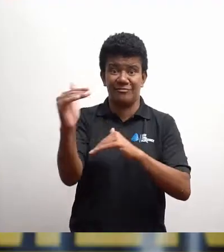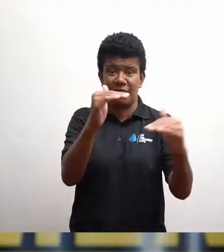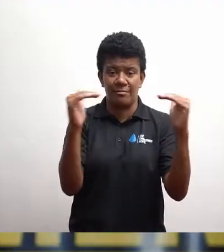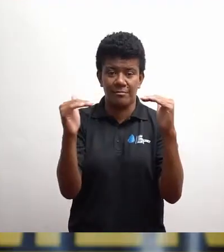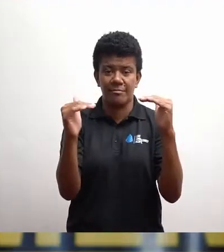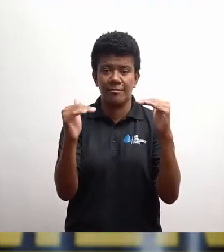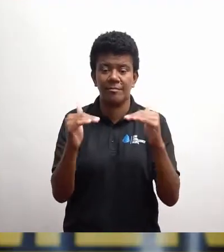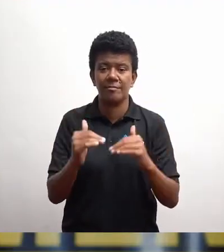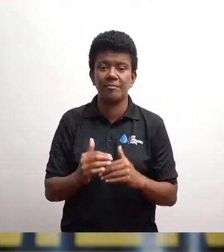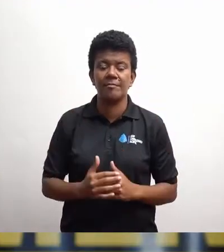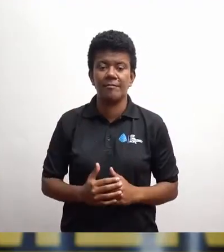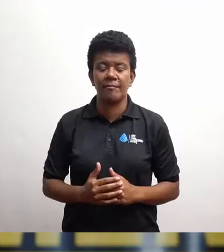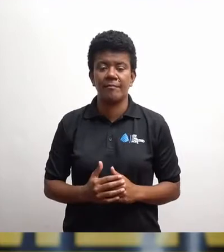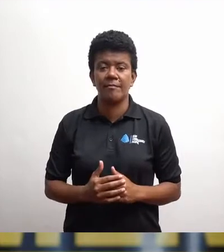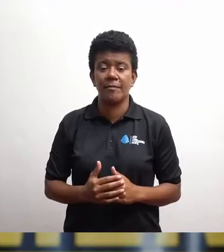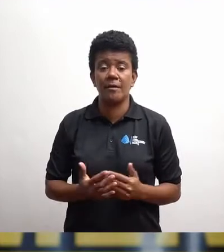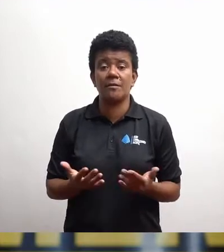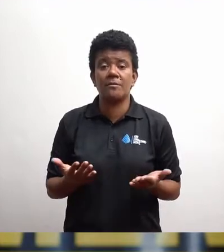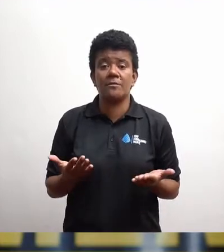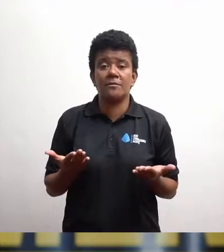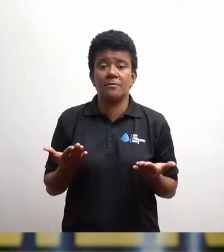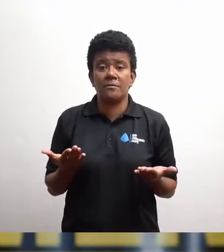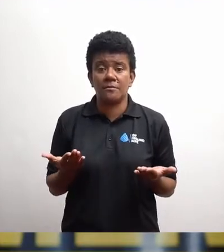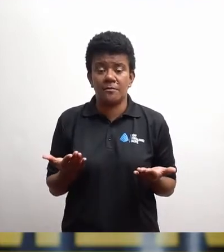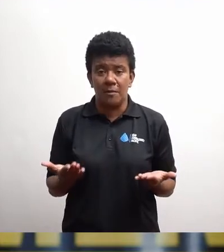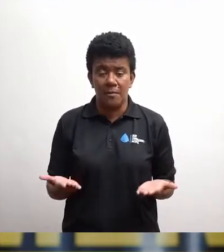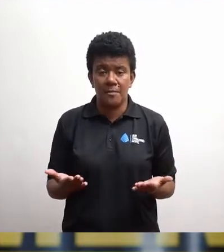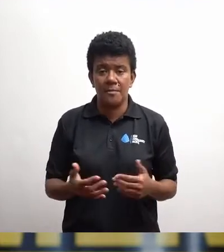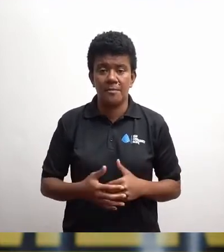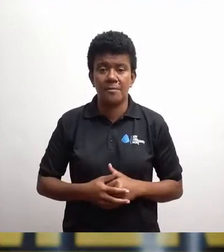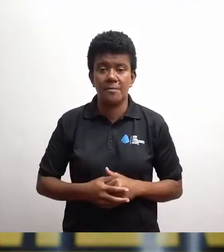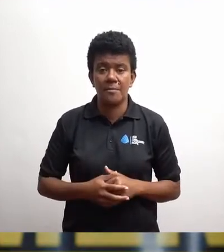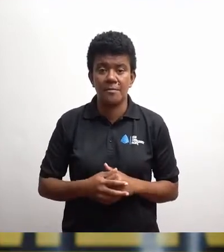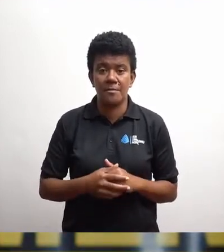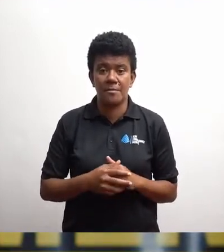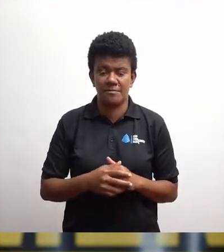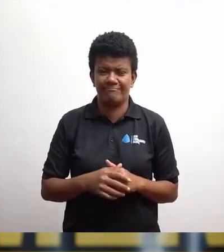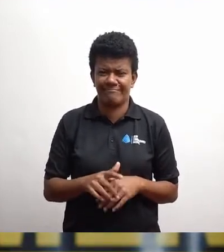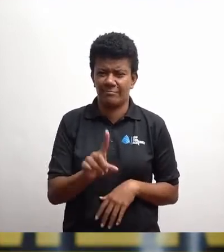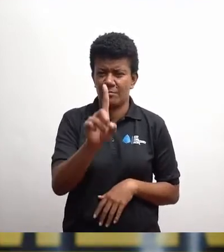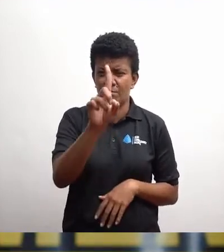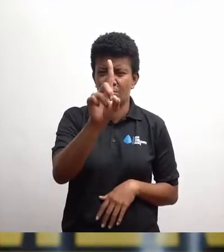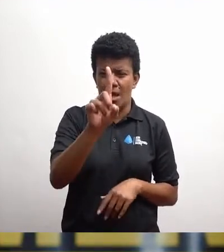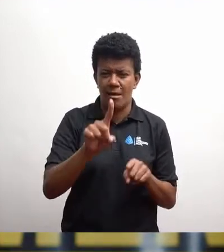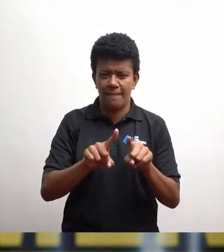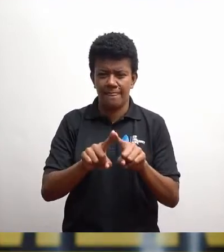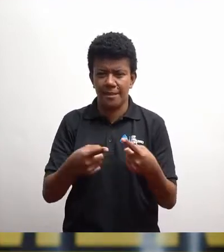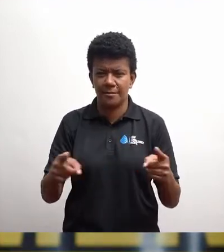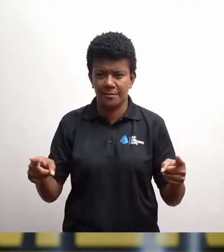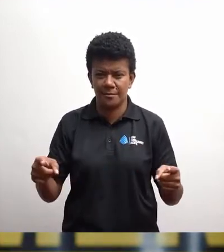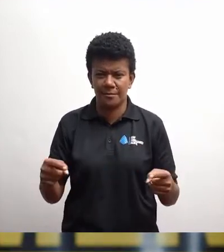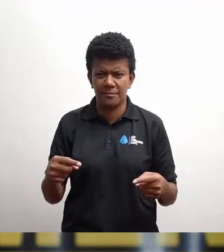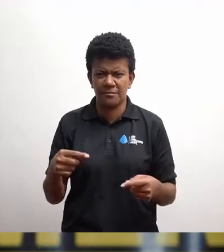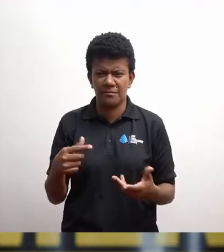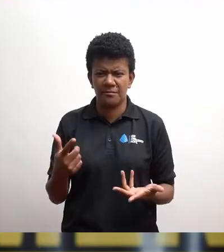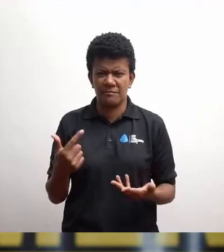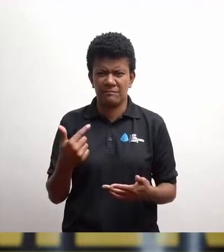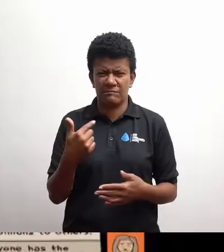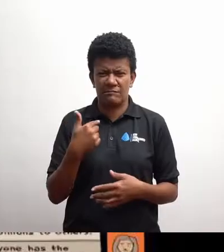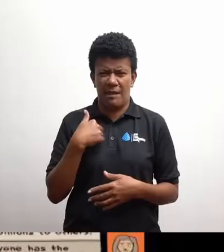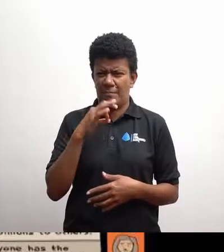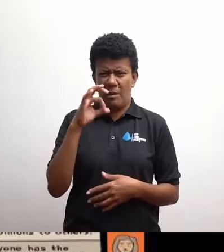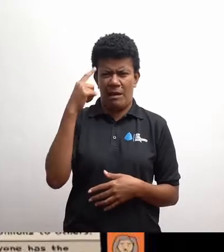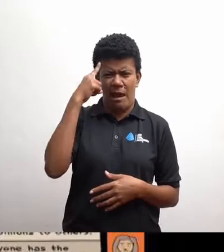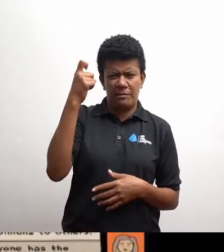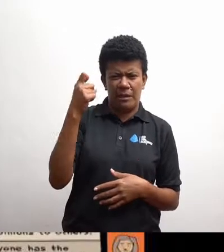issue. Okay, so we go to the next slide. One of the things that I don't think we've actually shown this